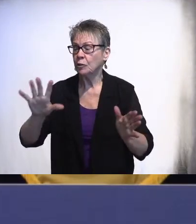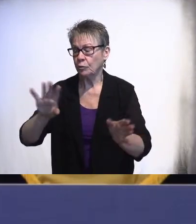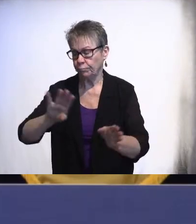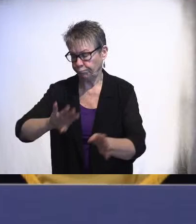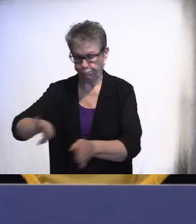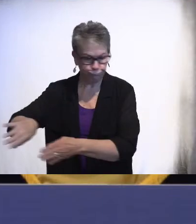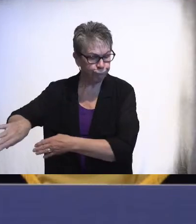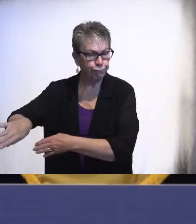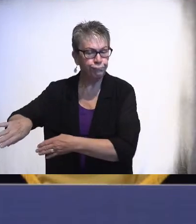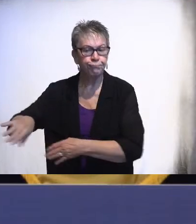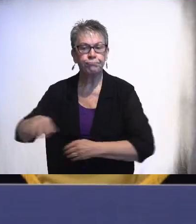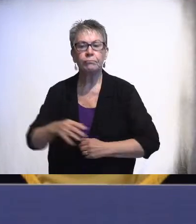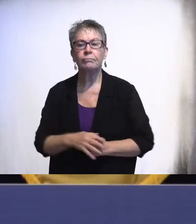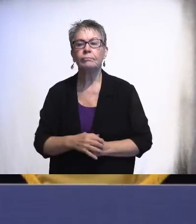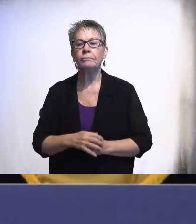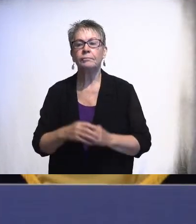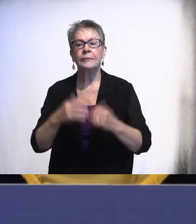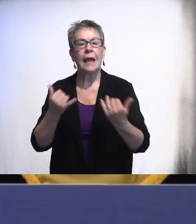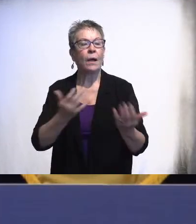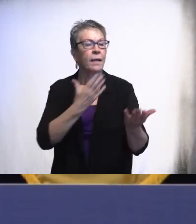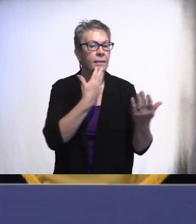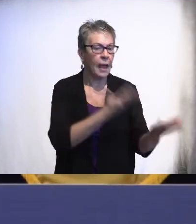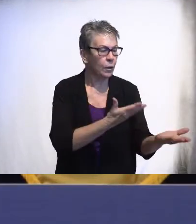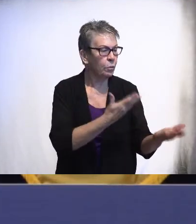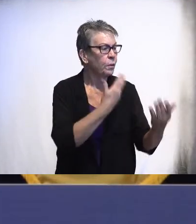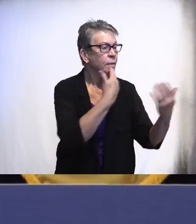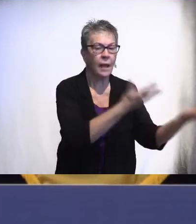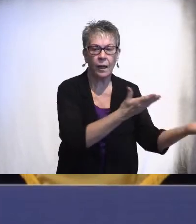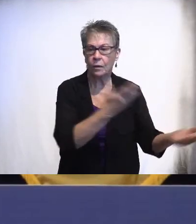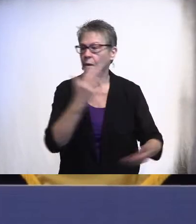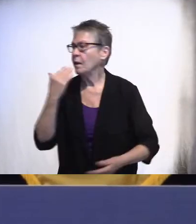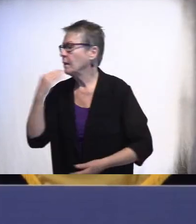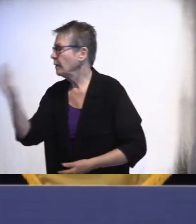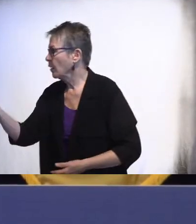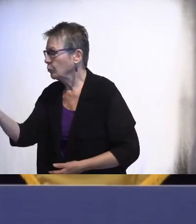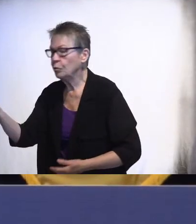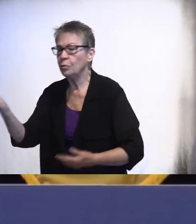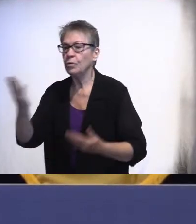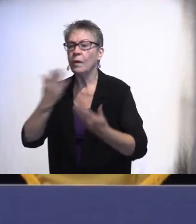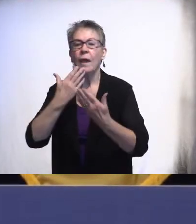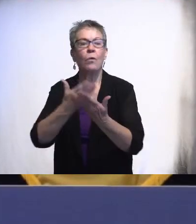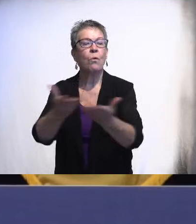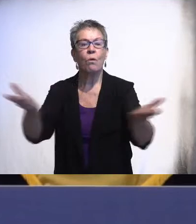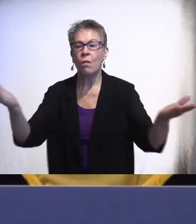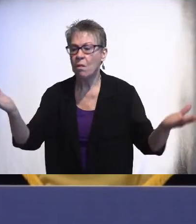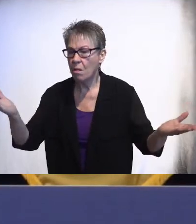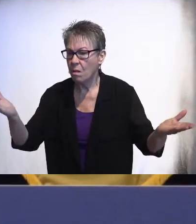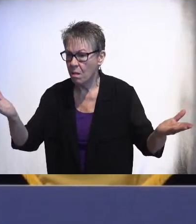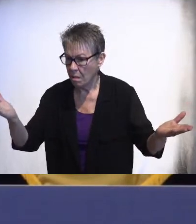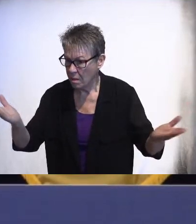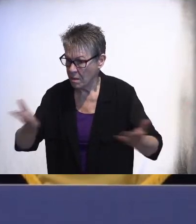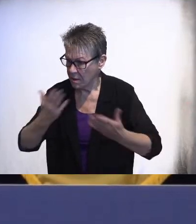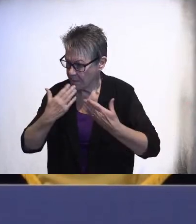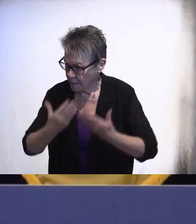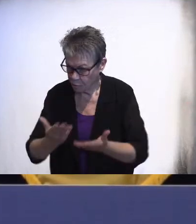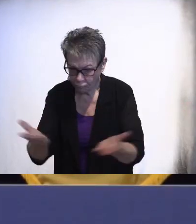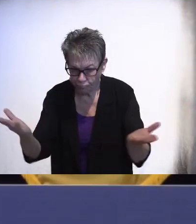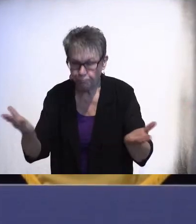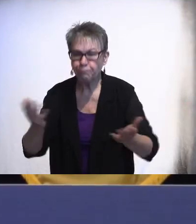Judy, thank you. Ed, thank you. Pat, as always. Paramel, Aliana, the whole team. Ruth had the mic today.